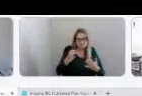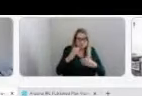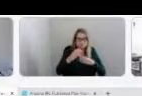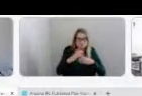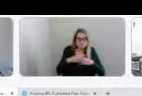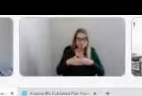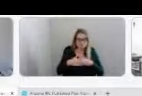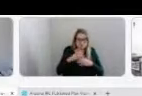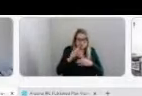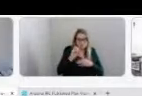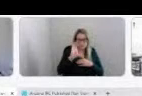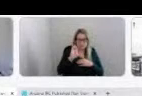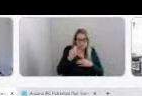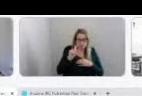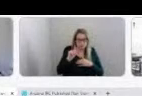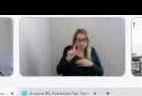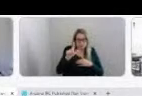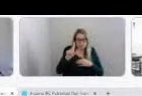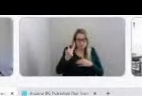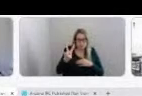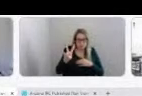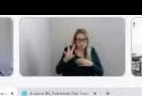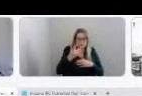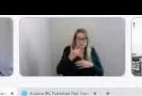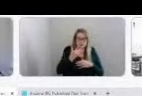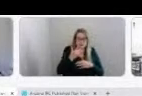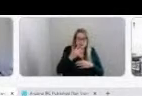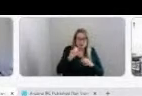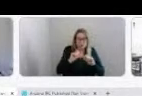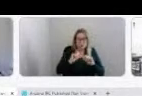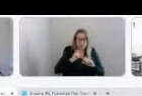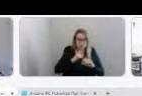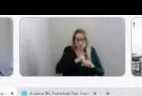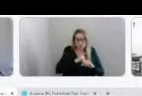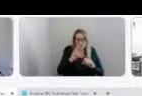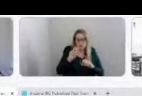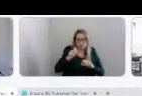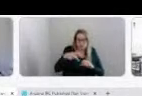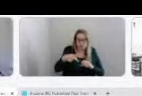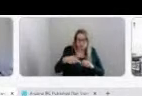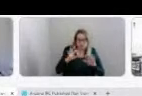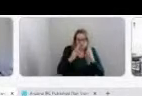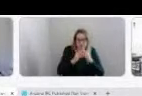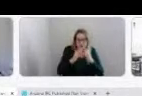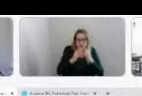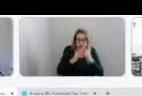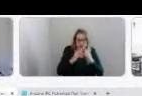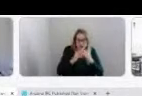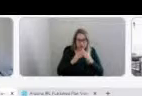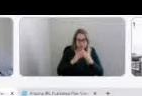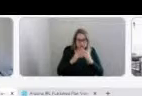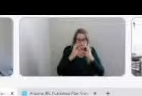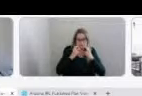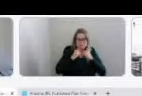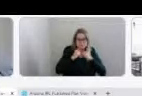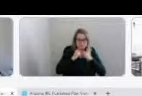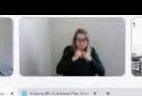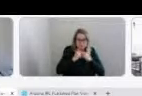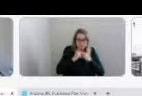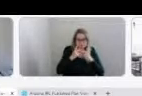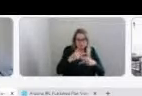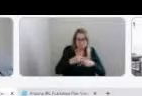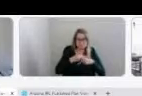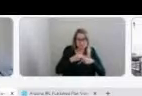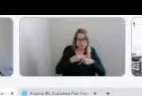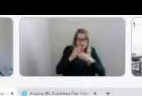october 27th the preferred legislative map upholds the city of flagstaff's redistricting values as it keeps the greater